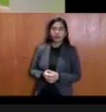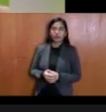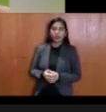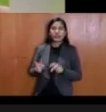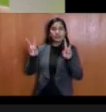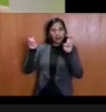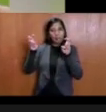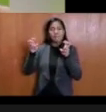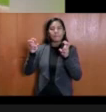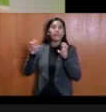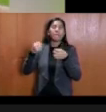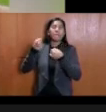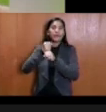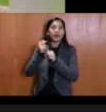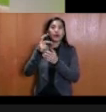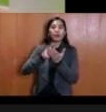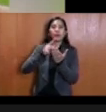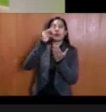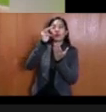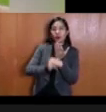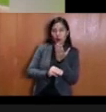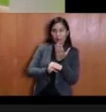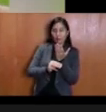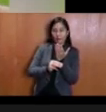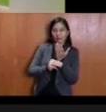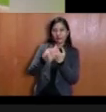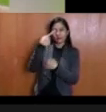design programs for this type of